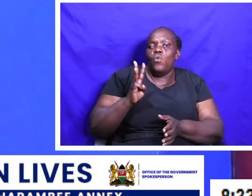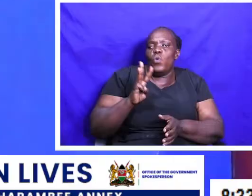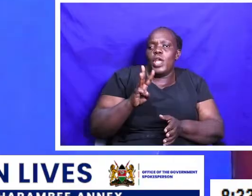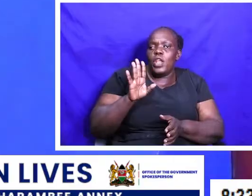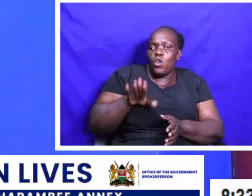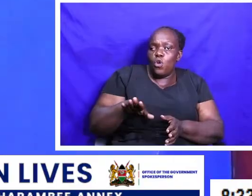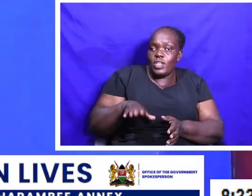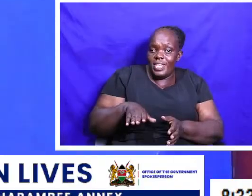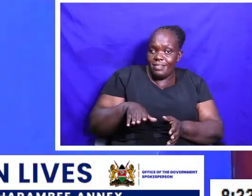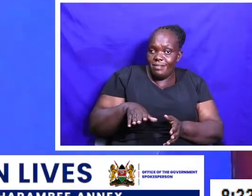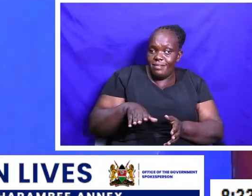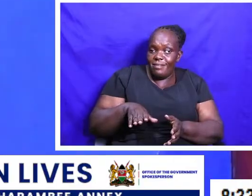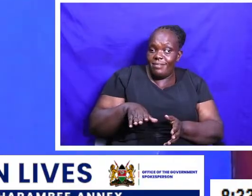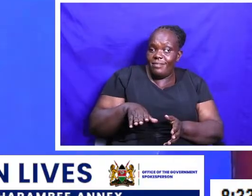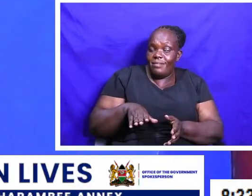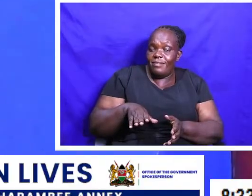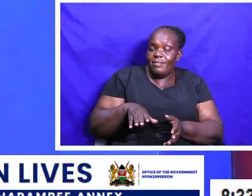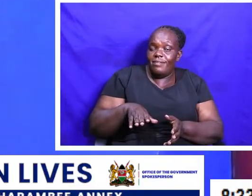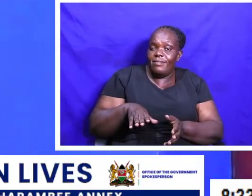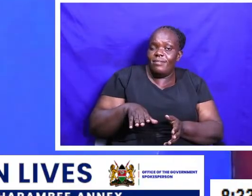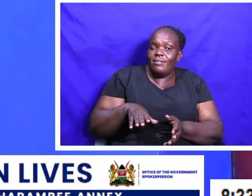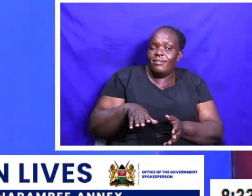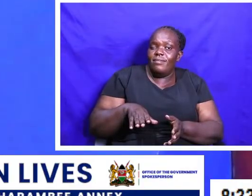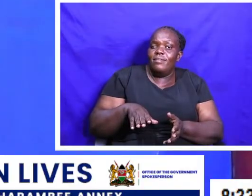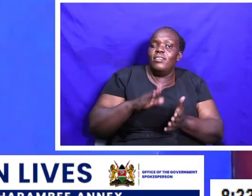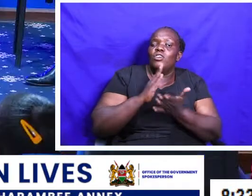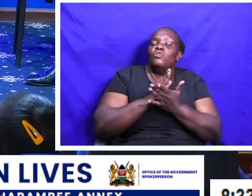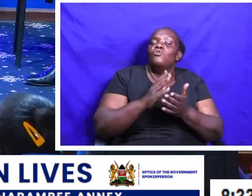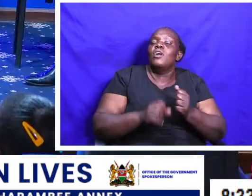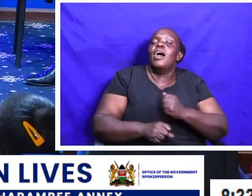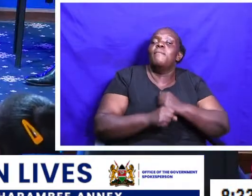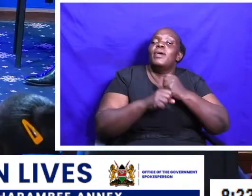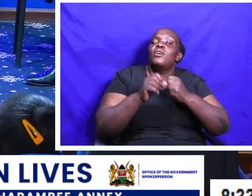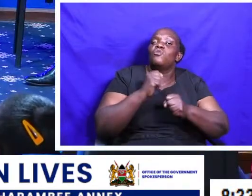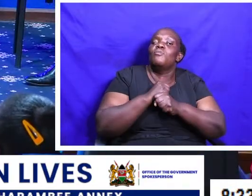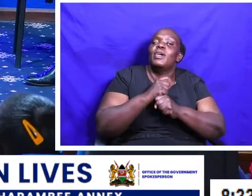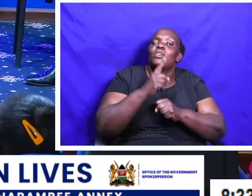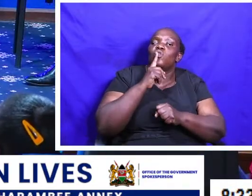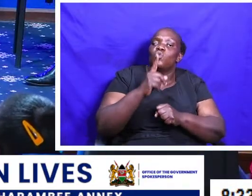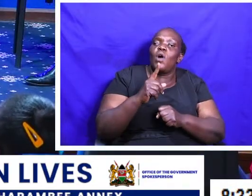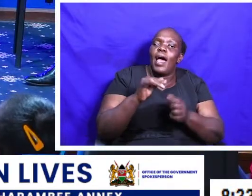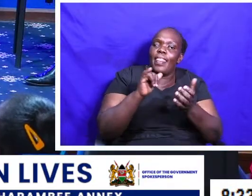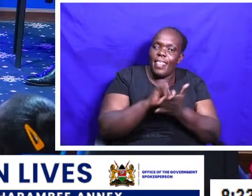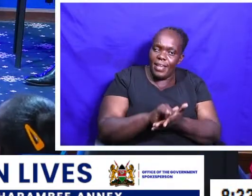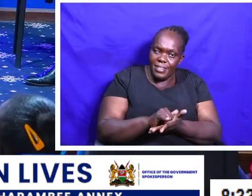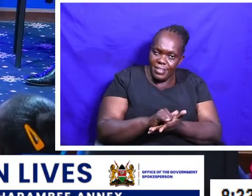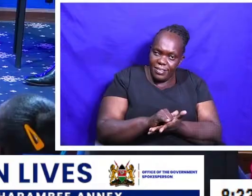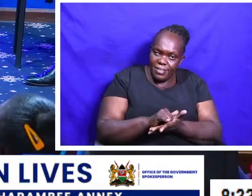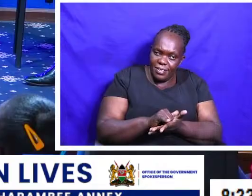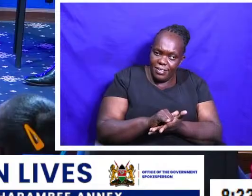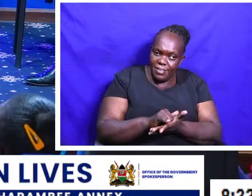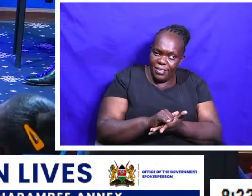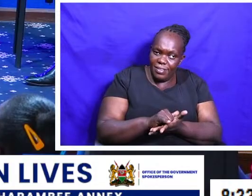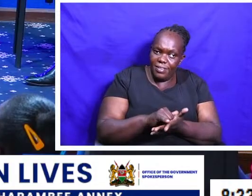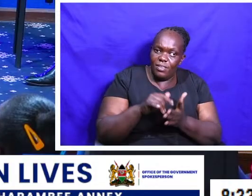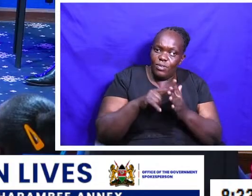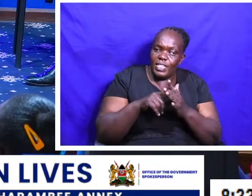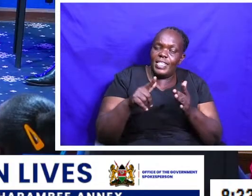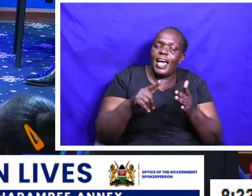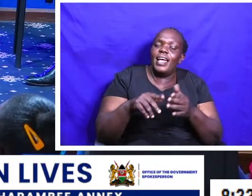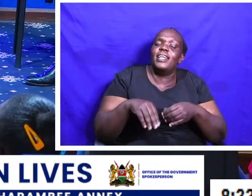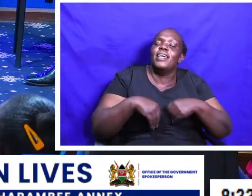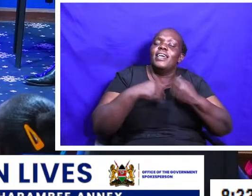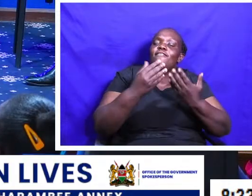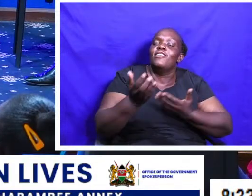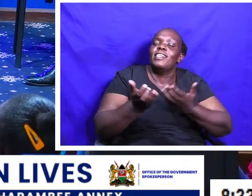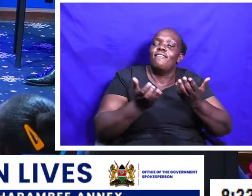widows, and we are helping to make sure that we start solving